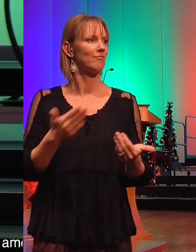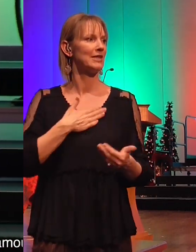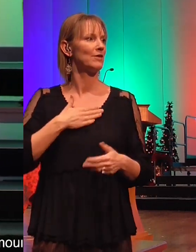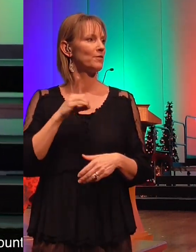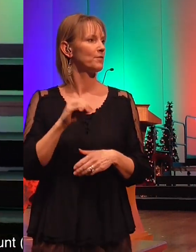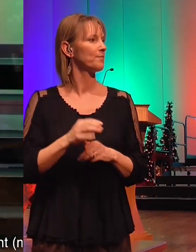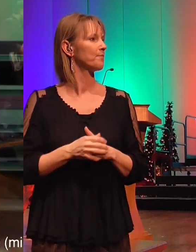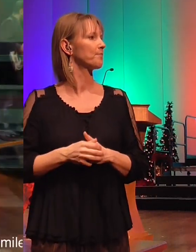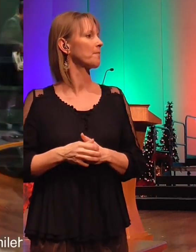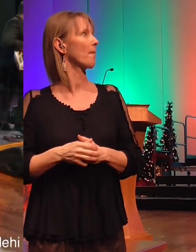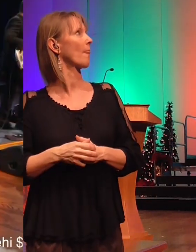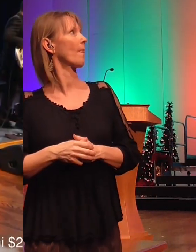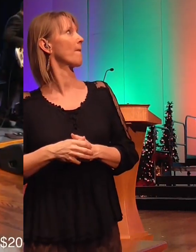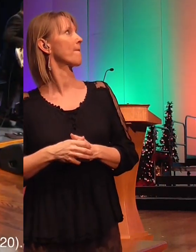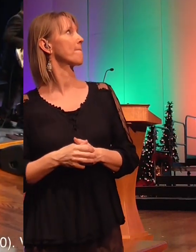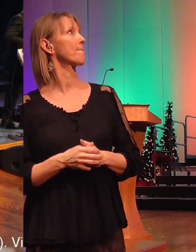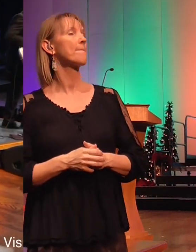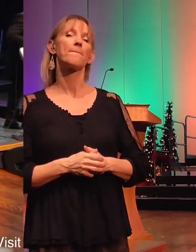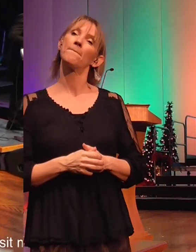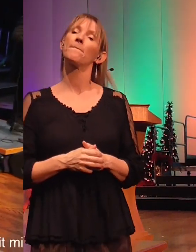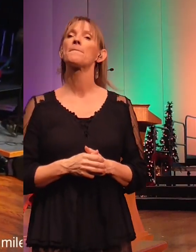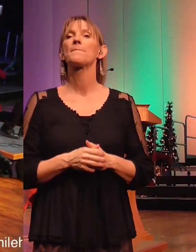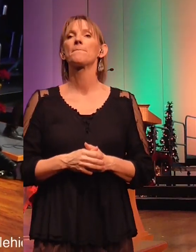1, 2, 3.